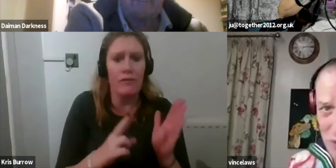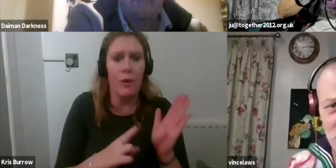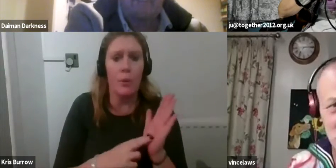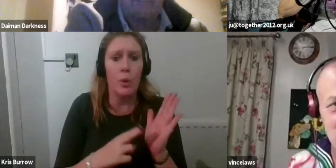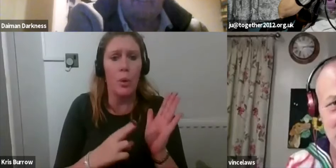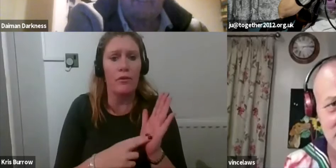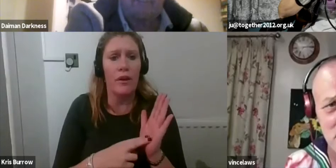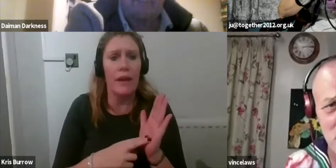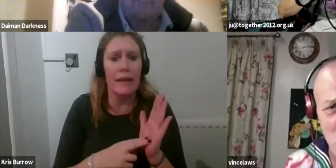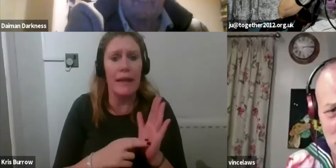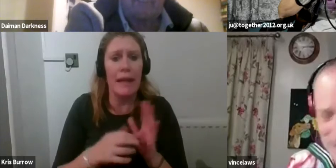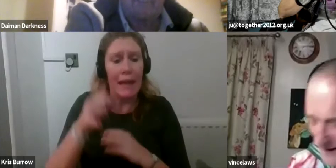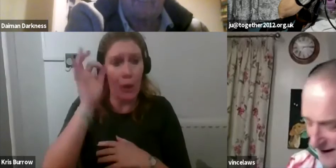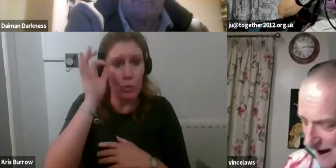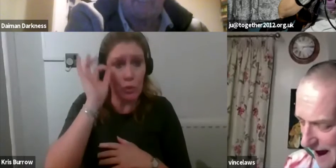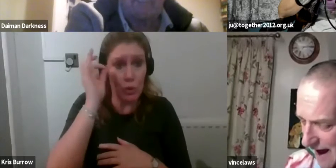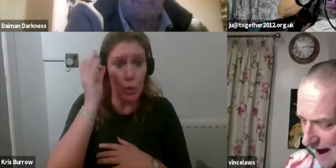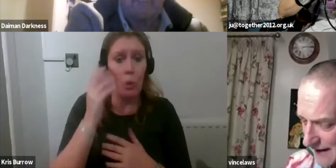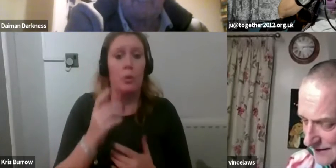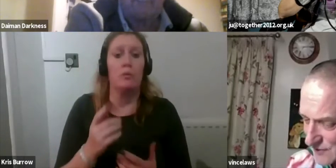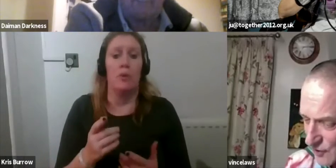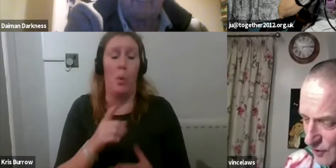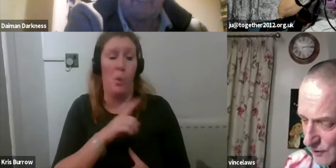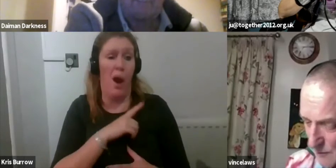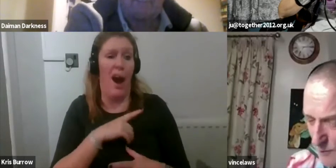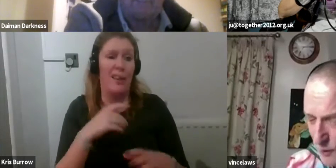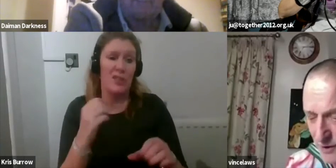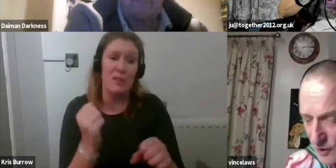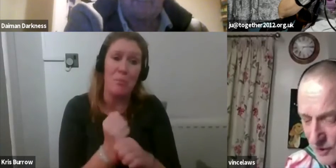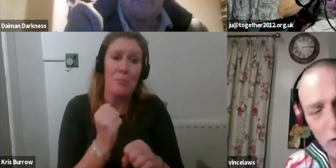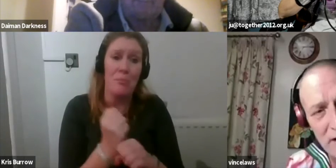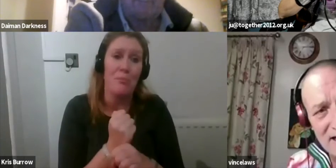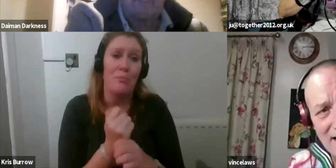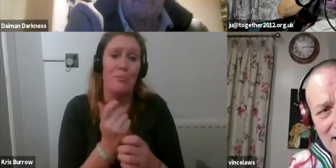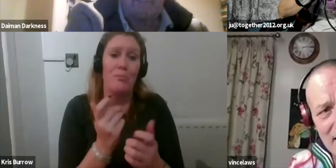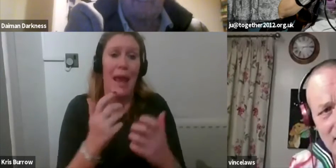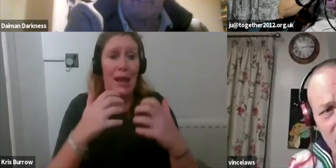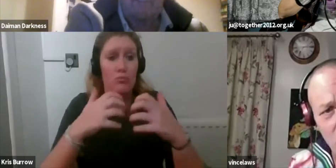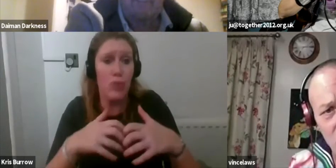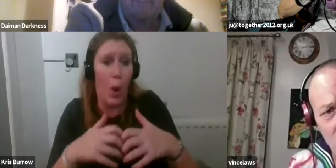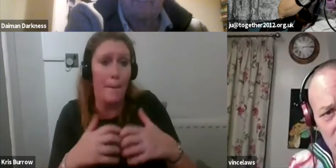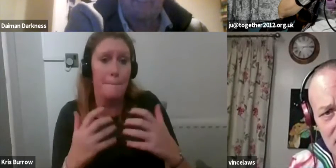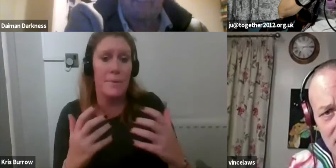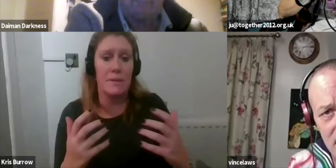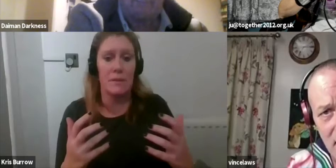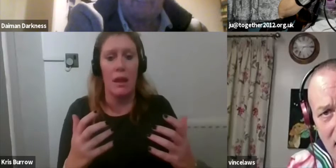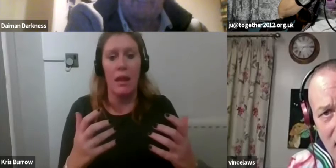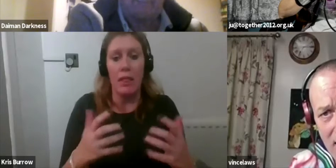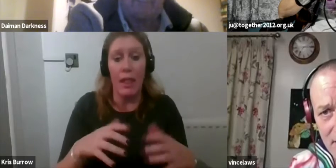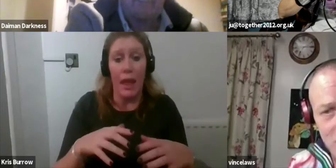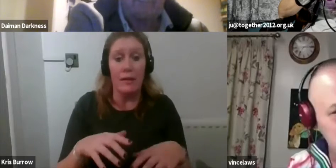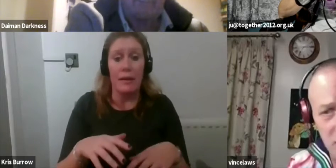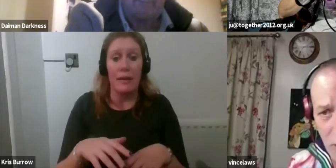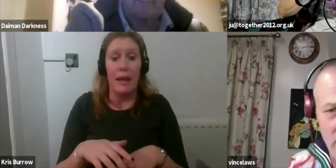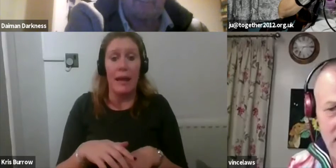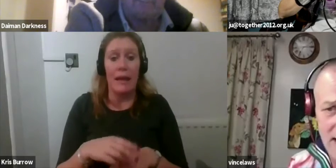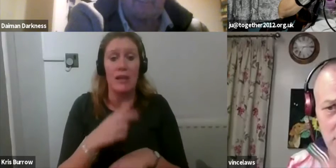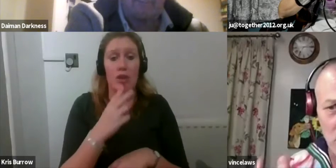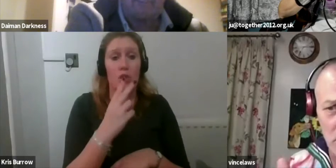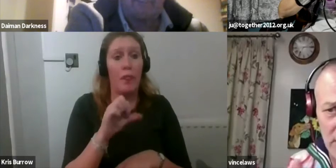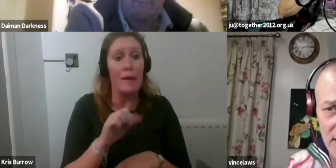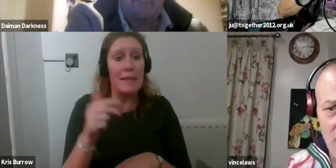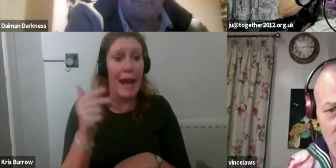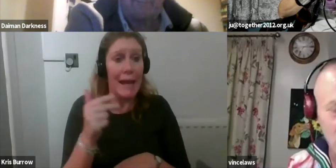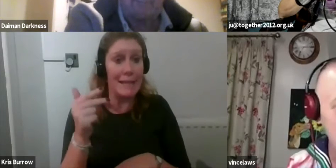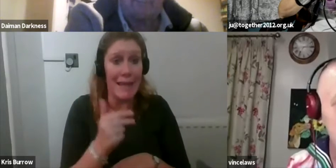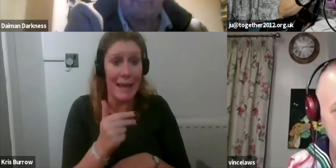really good, make some props. So yeah, we put it on in 2018 at Norwich Arts Centre, and yeah, we had a ball